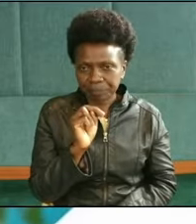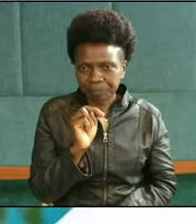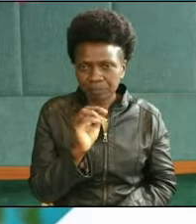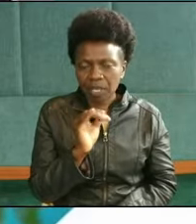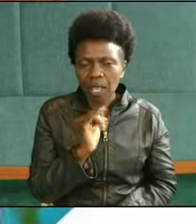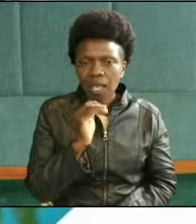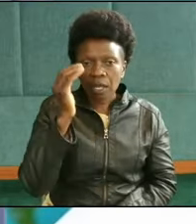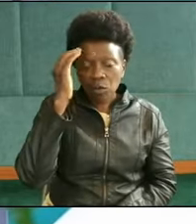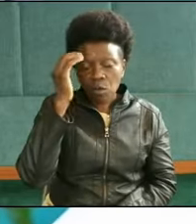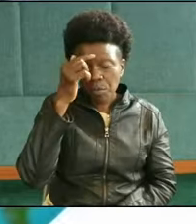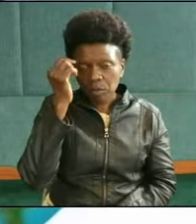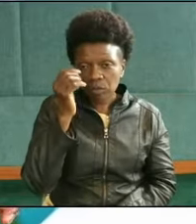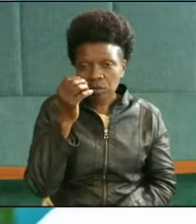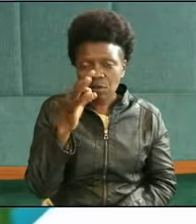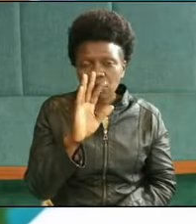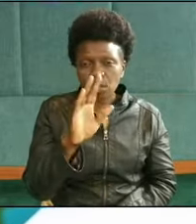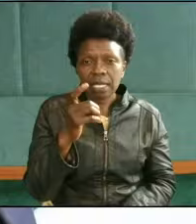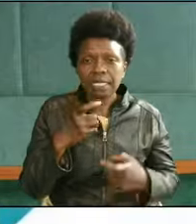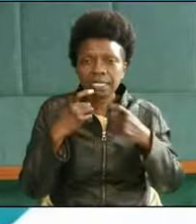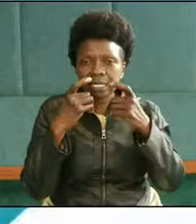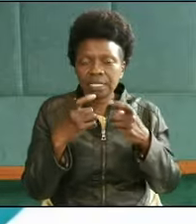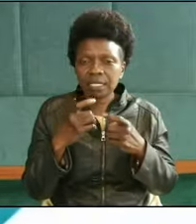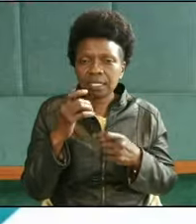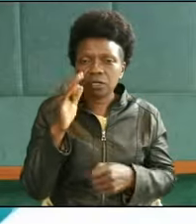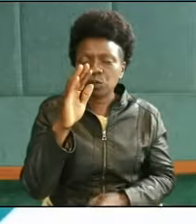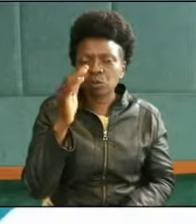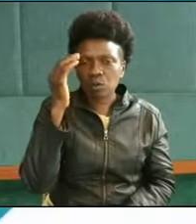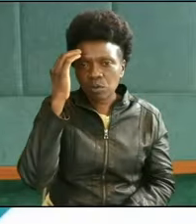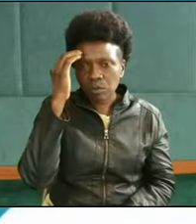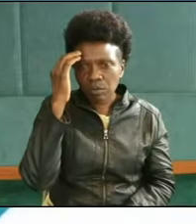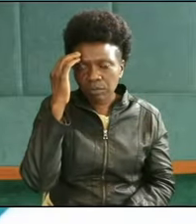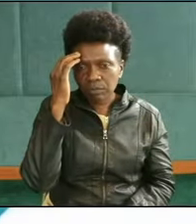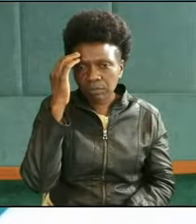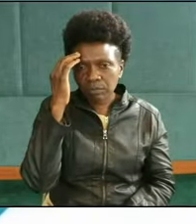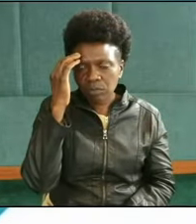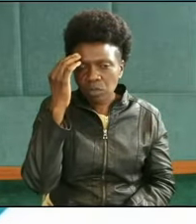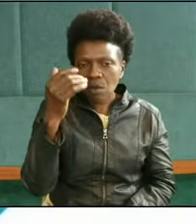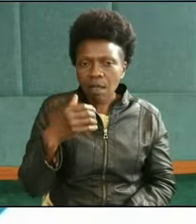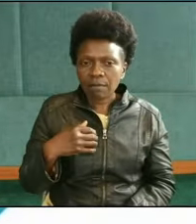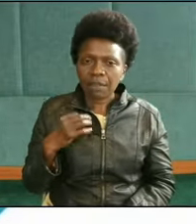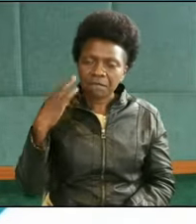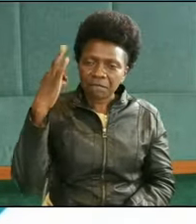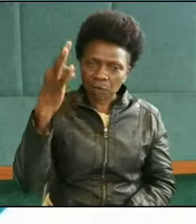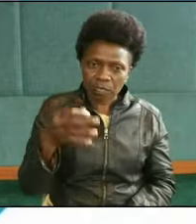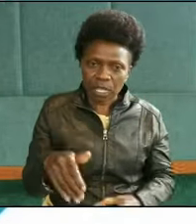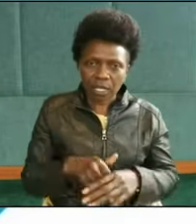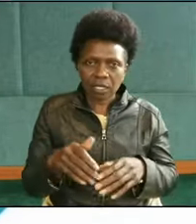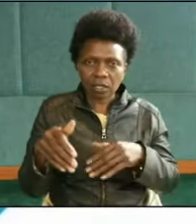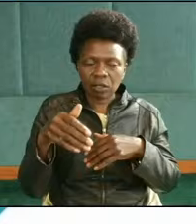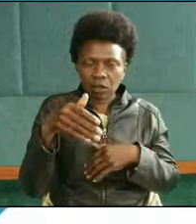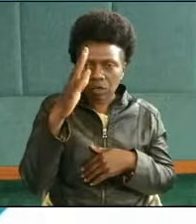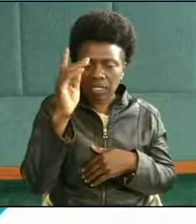I know because of your sins, you know you have no future in God. But